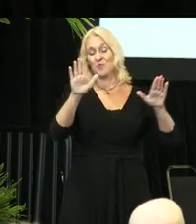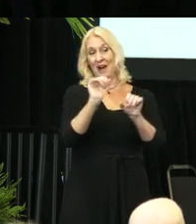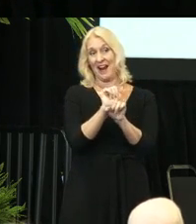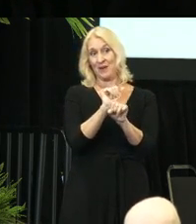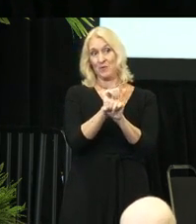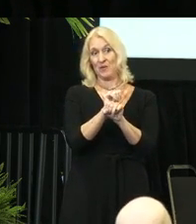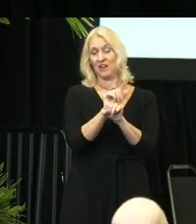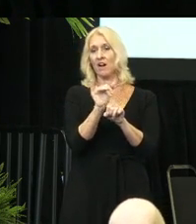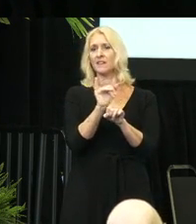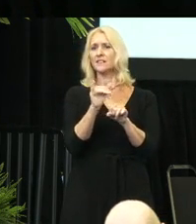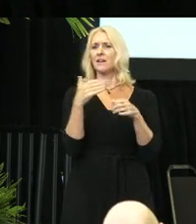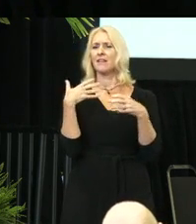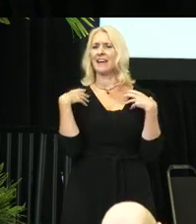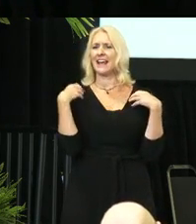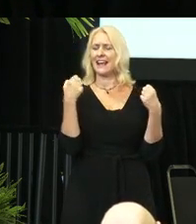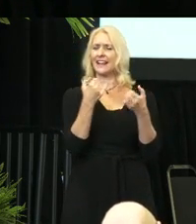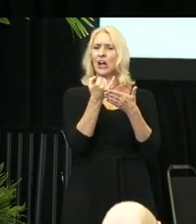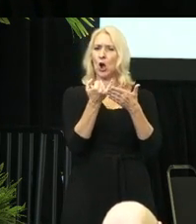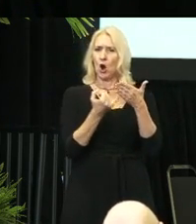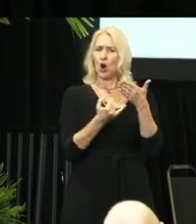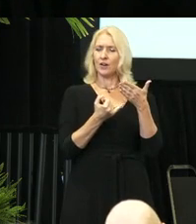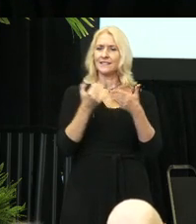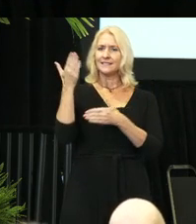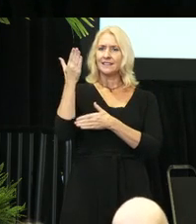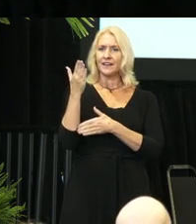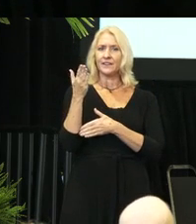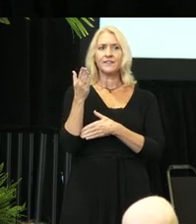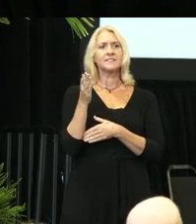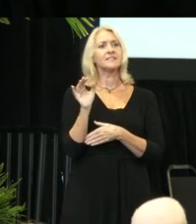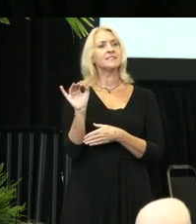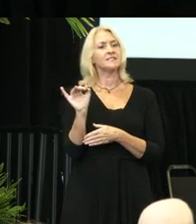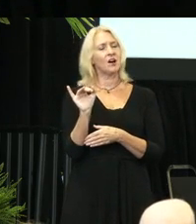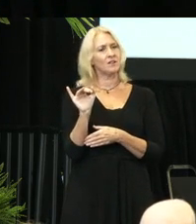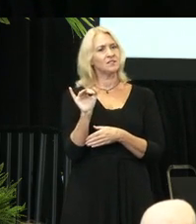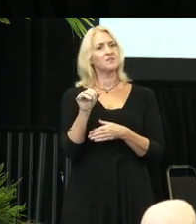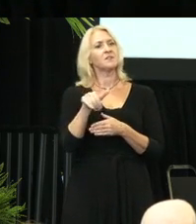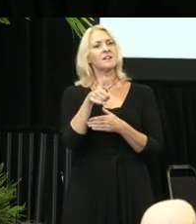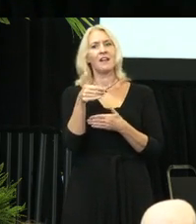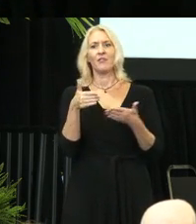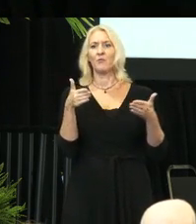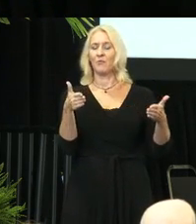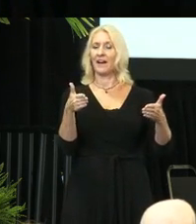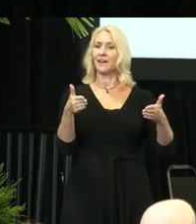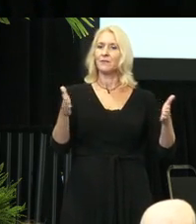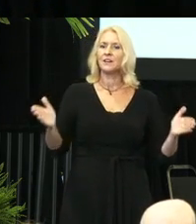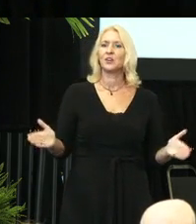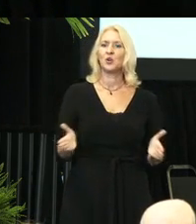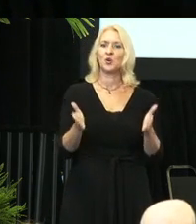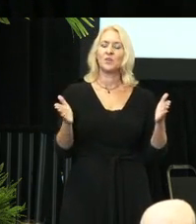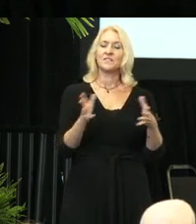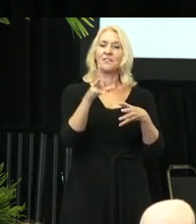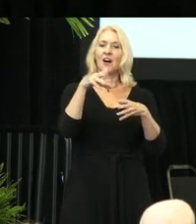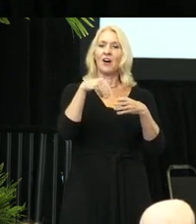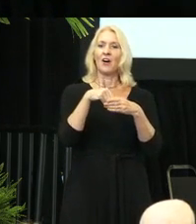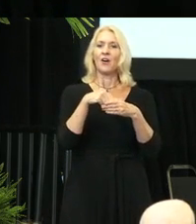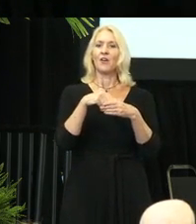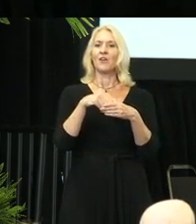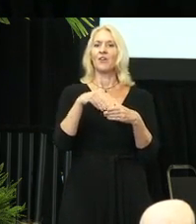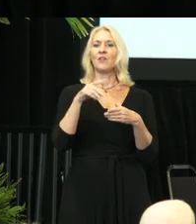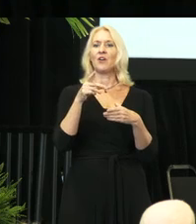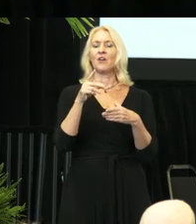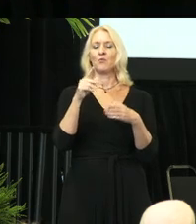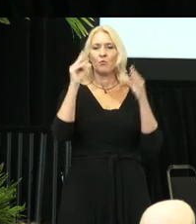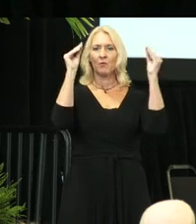Healing Arts Series is a testimony to the importance of meaningful engagement through the arts with Professors Dana Kuhn and Jeff